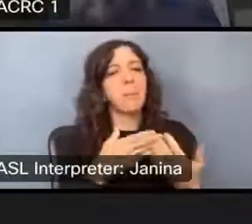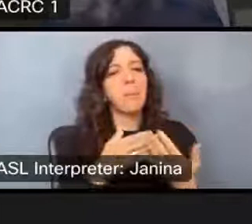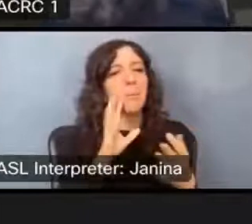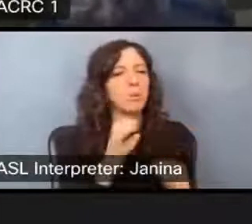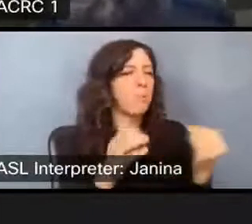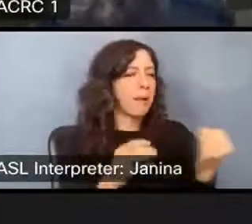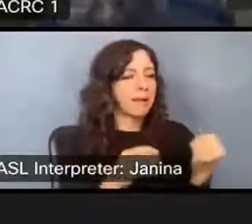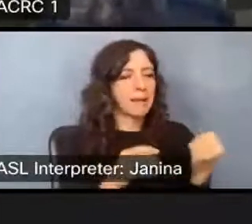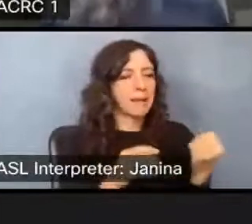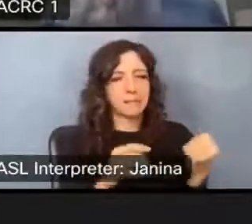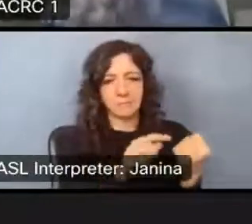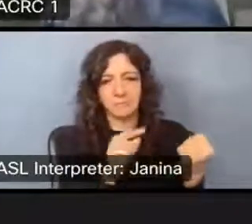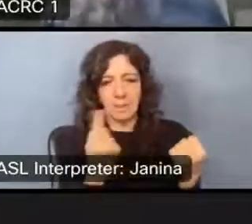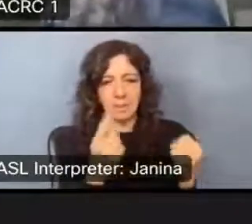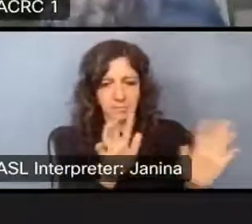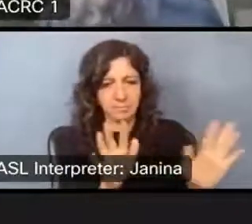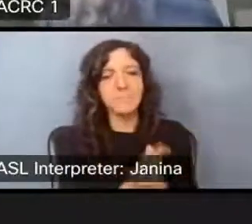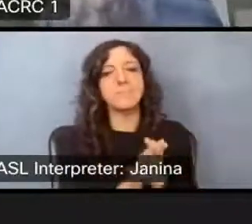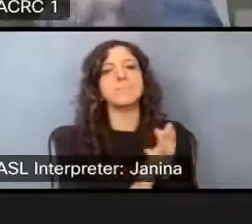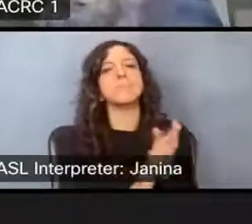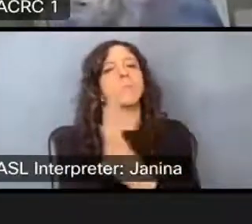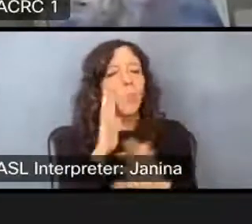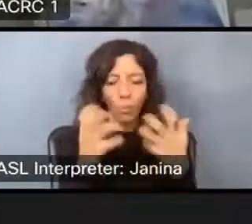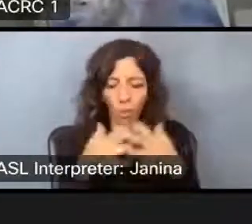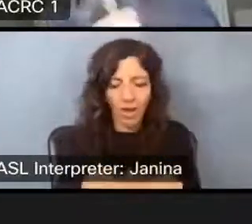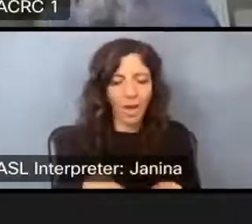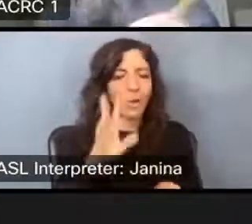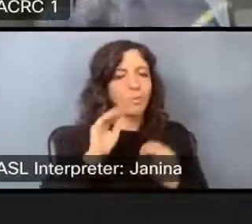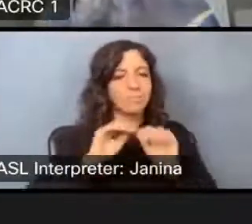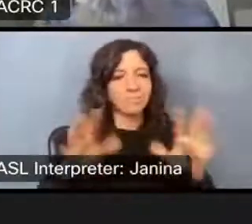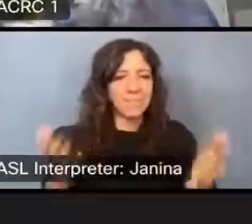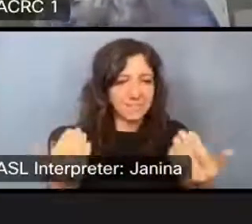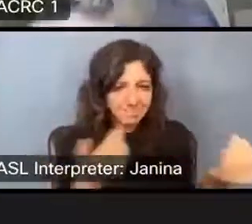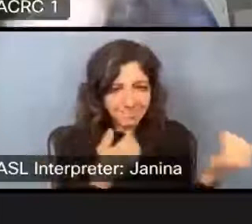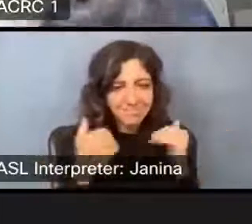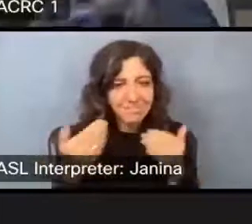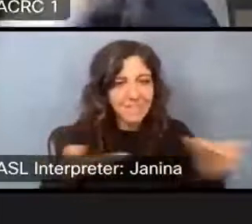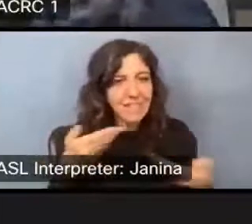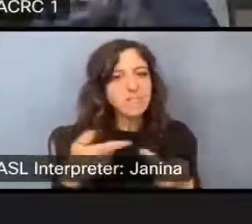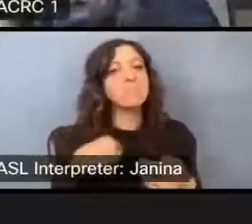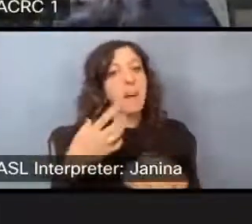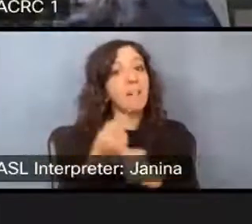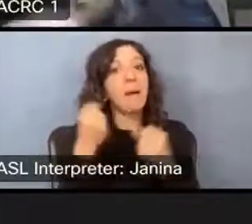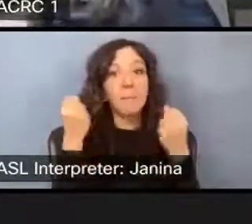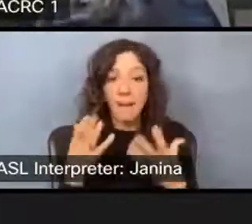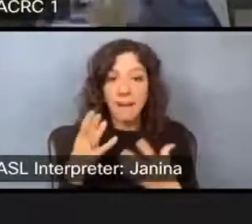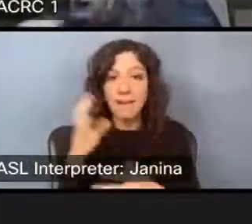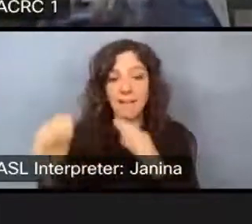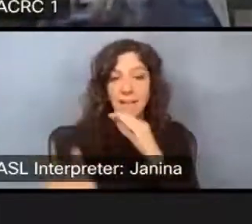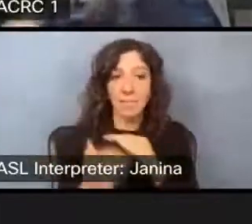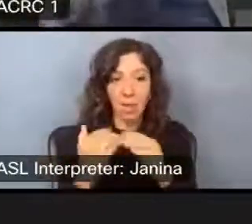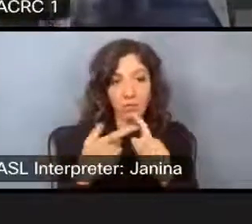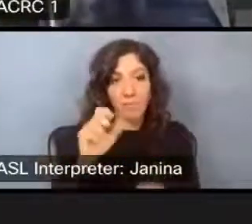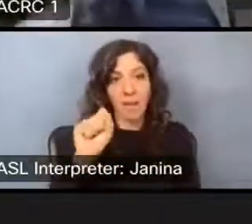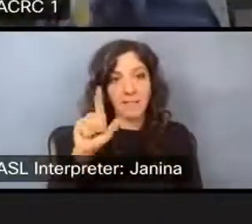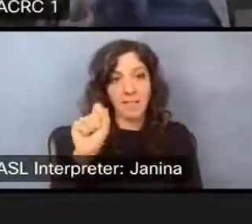Monday. I'll work it out. We'll get an invitation out. I did receive emails from a number of SLS vendors that wanted to be included in